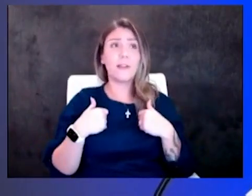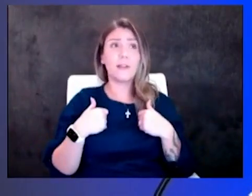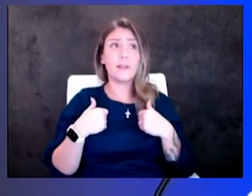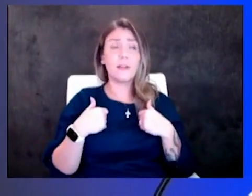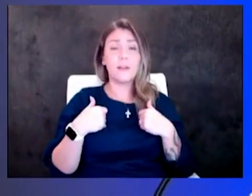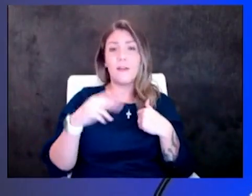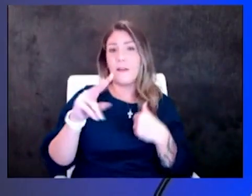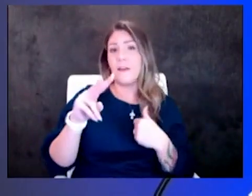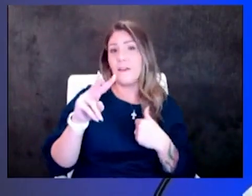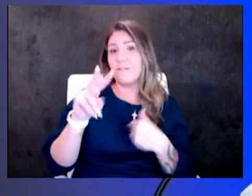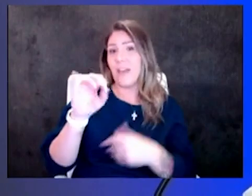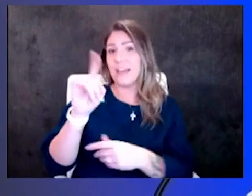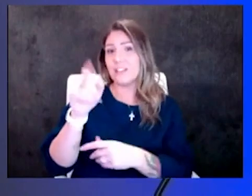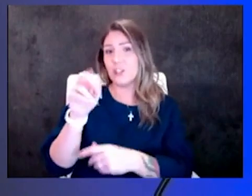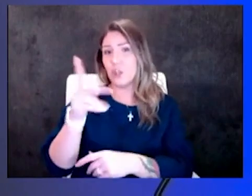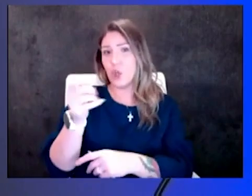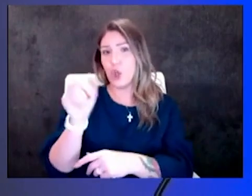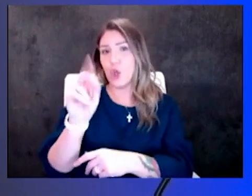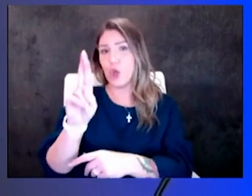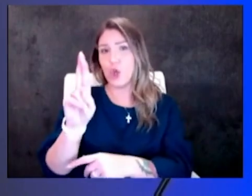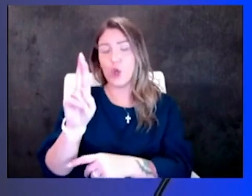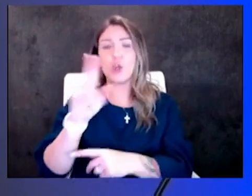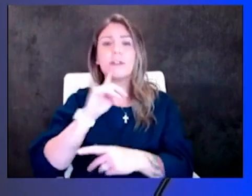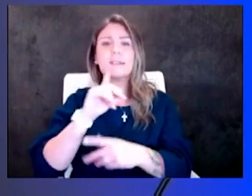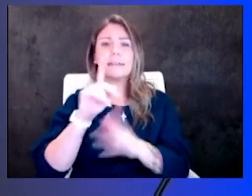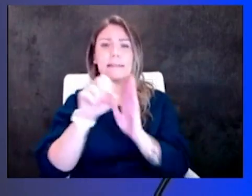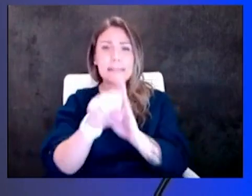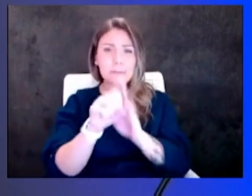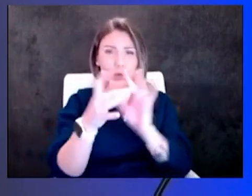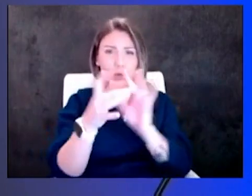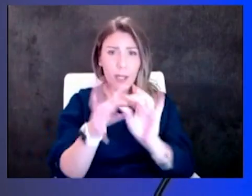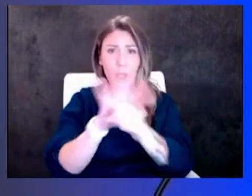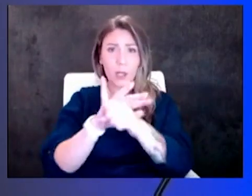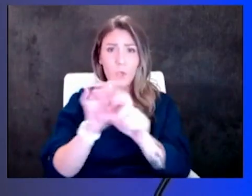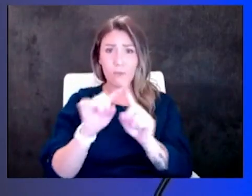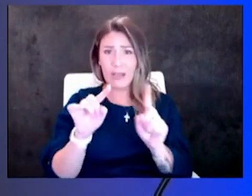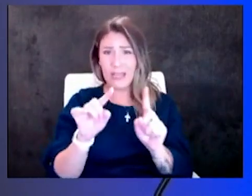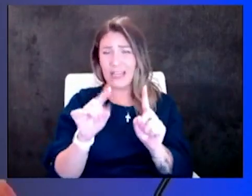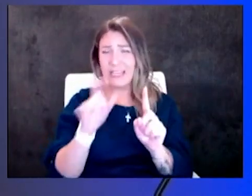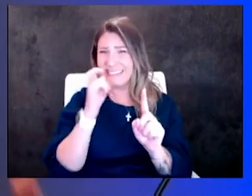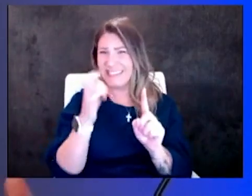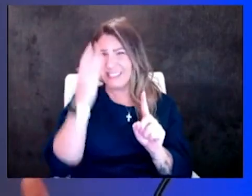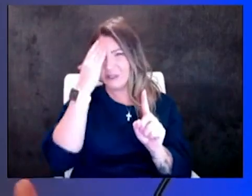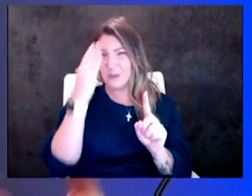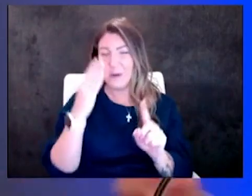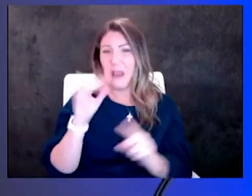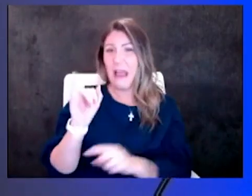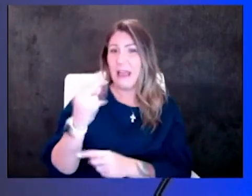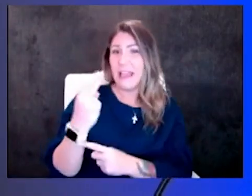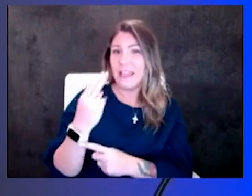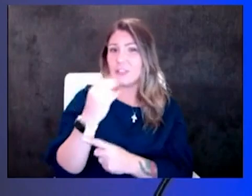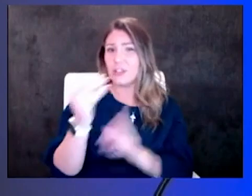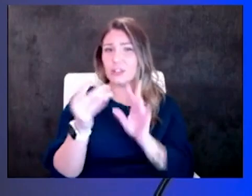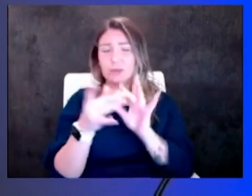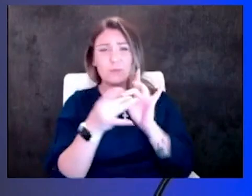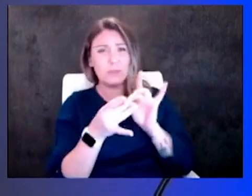symptoms related to COVID, although I'm not specifically aware of a relationship between IIH and COVID in terms of the stenosis in the